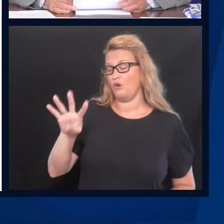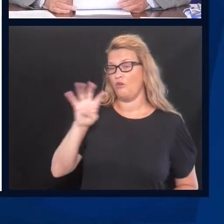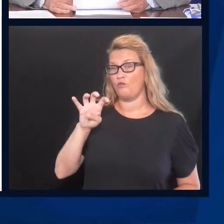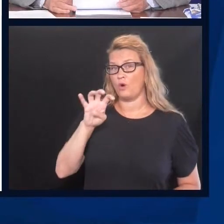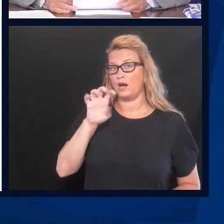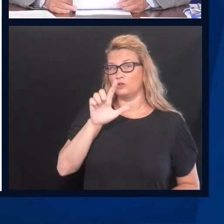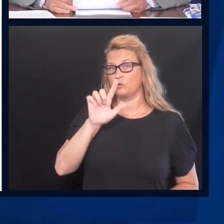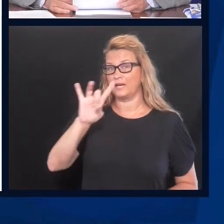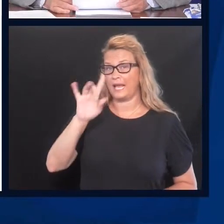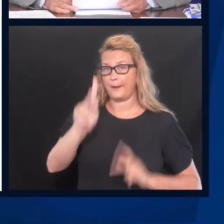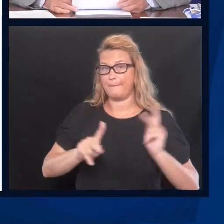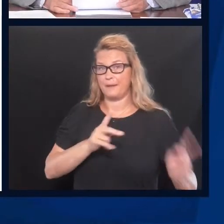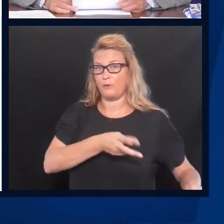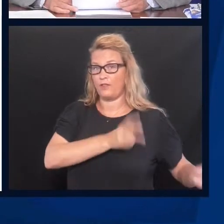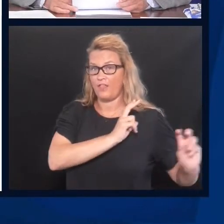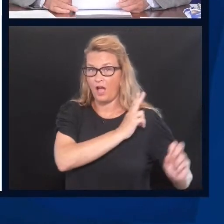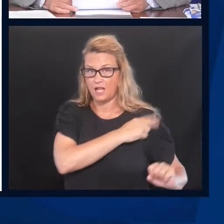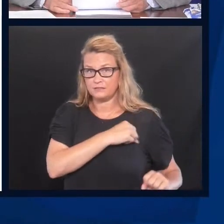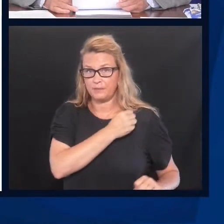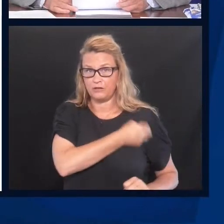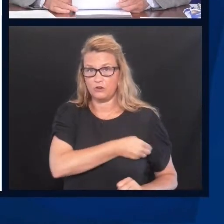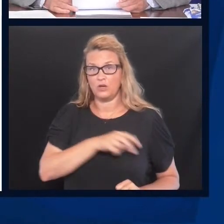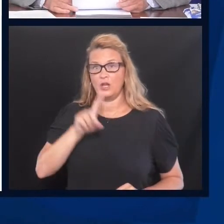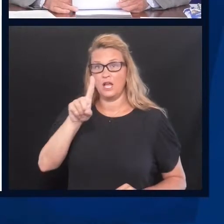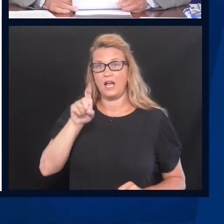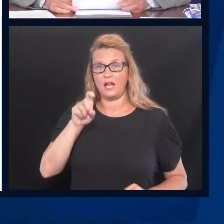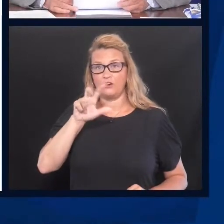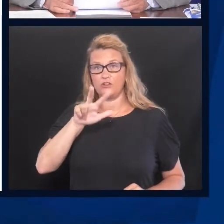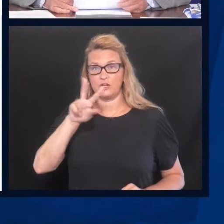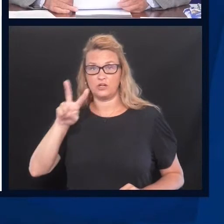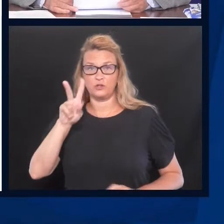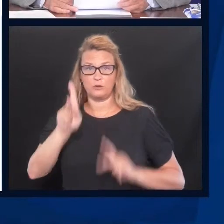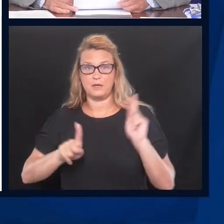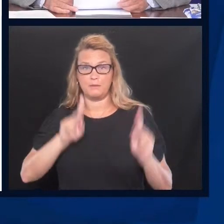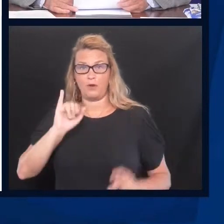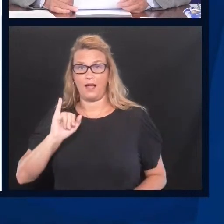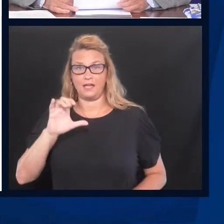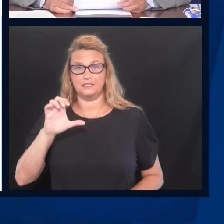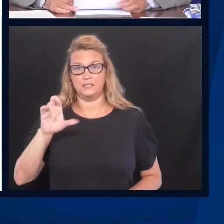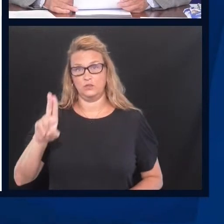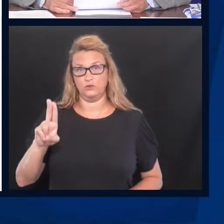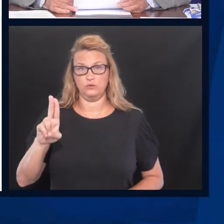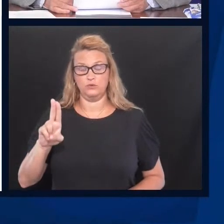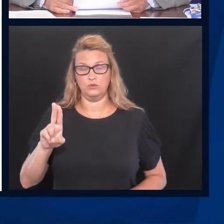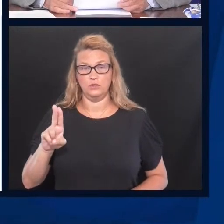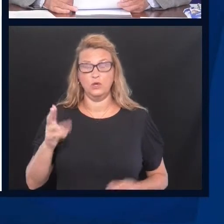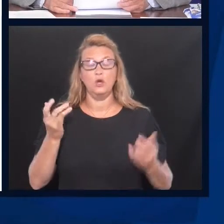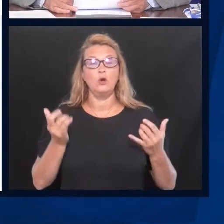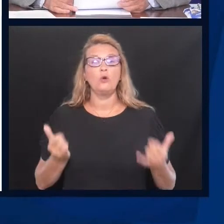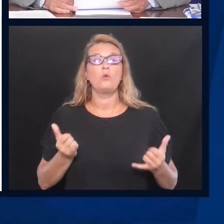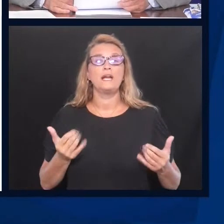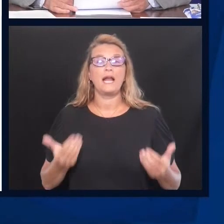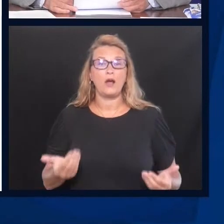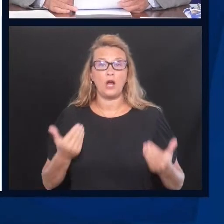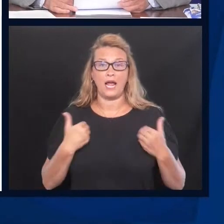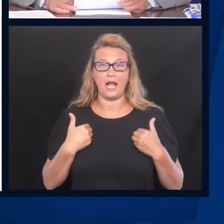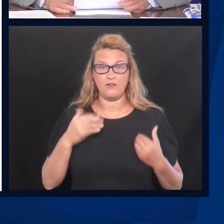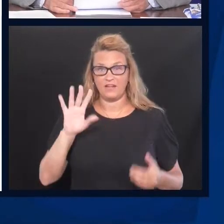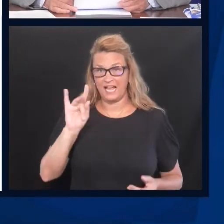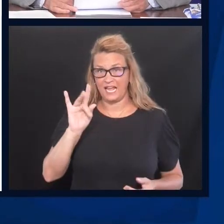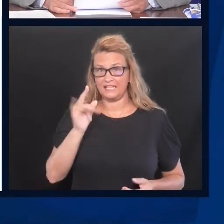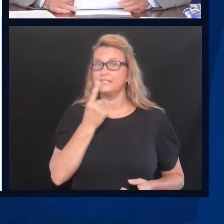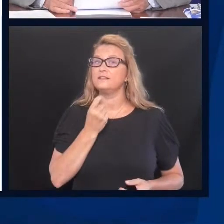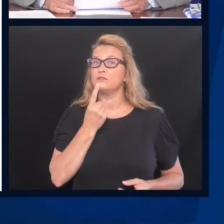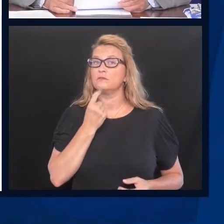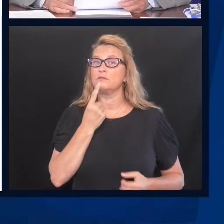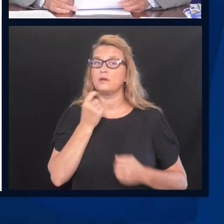428 people hospitalized and 132 in the ICU units. We now have 18 red